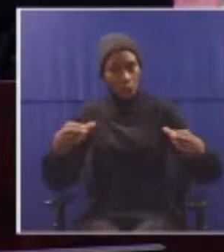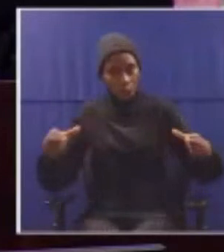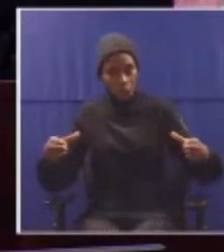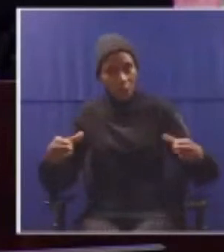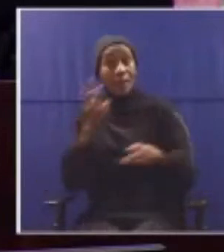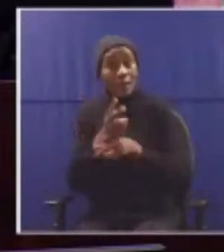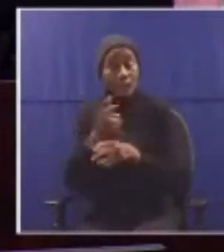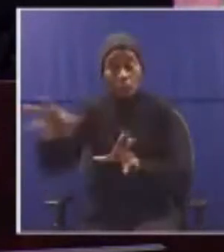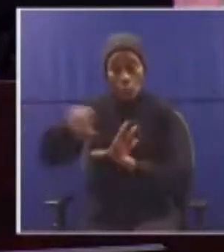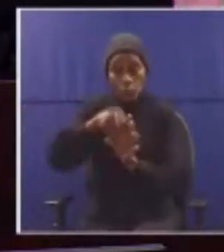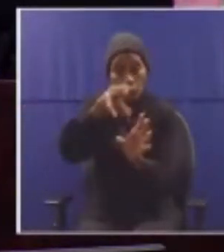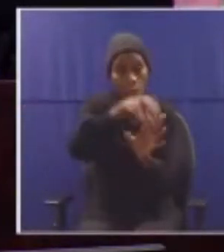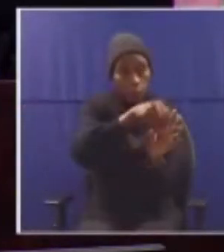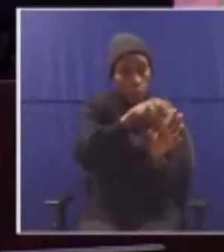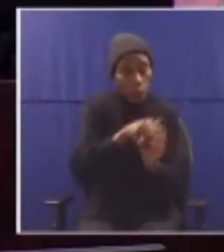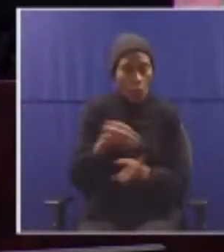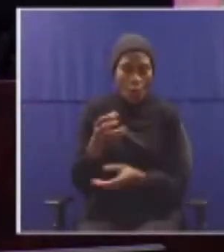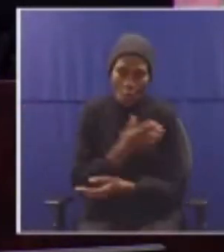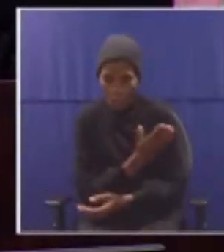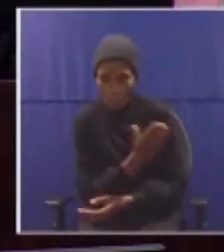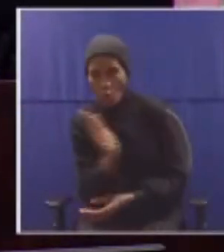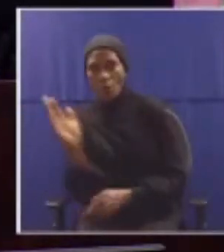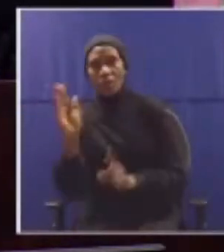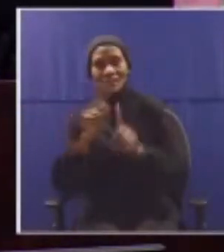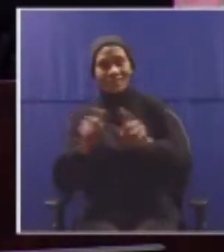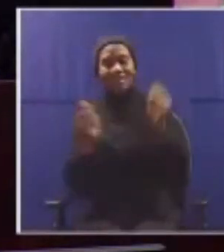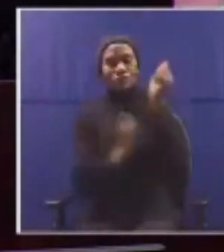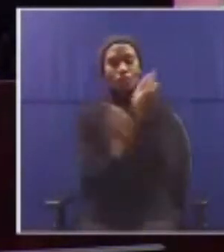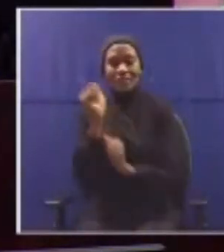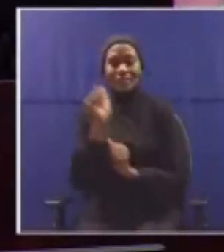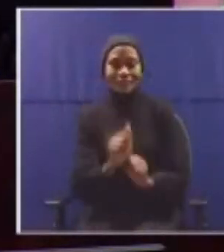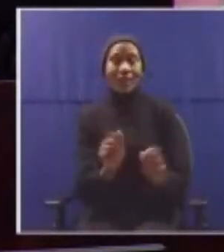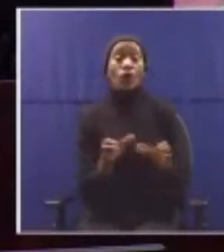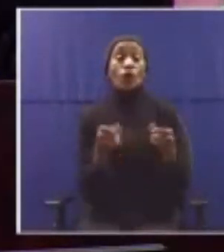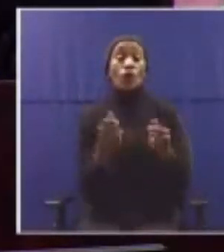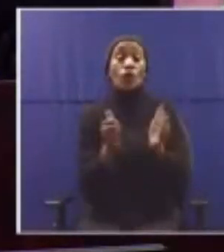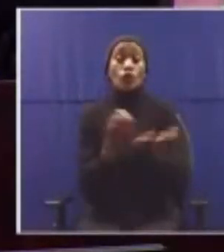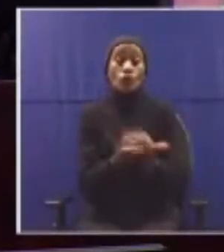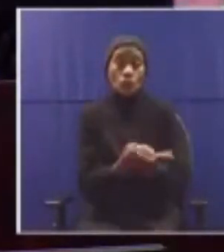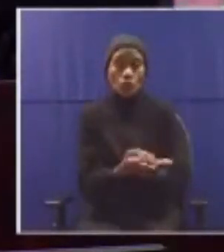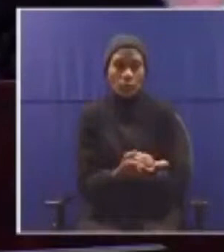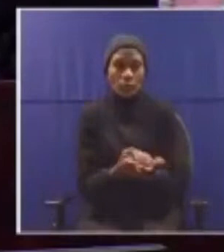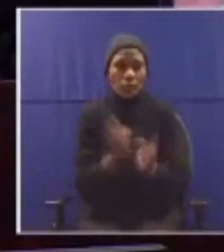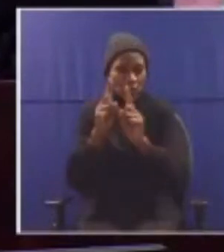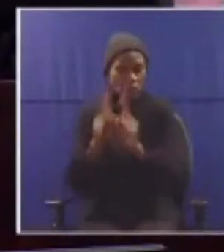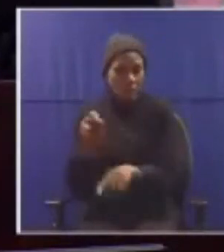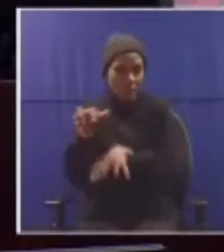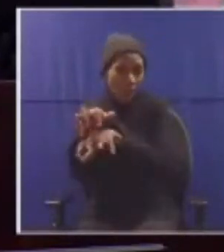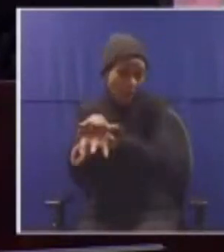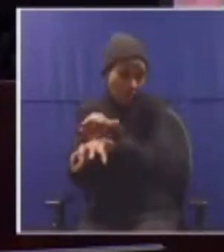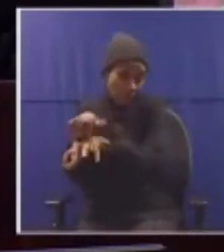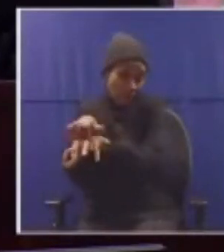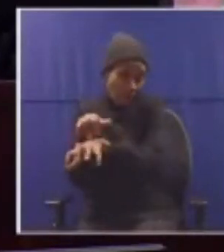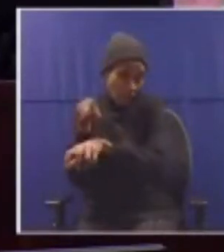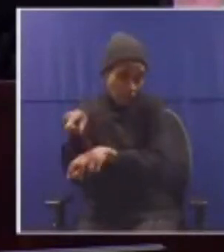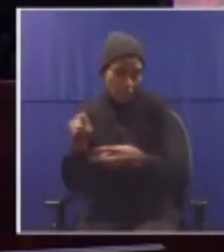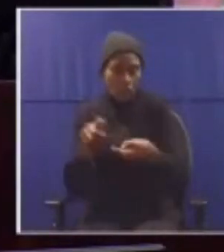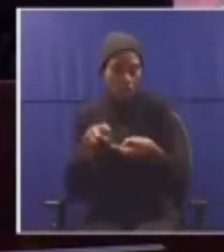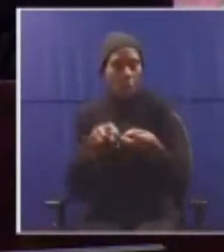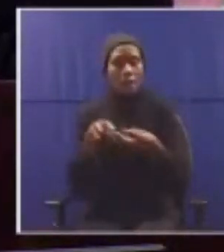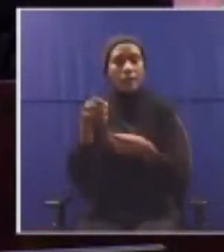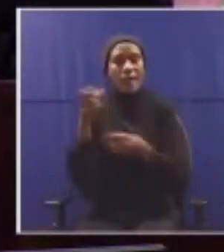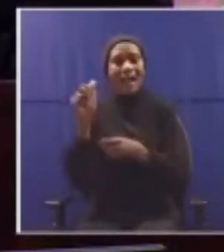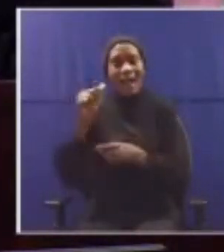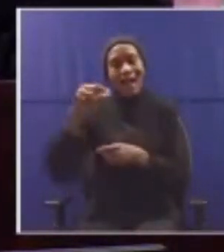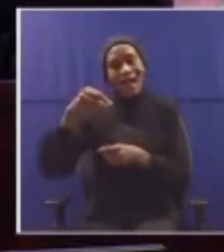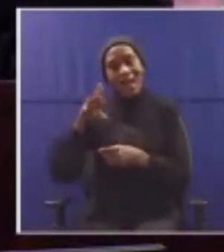inclusion in all sectors of the economy, particularly the entire agricultural and